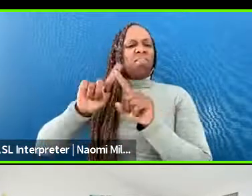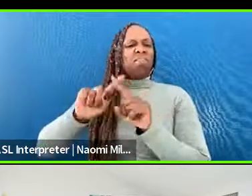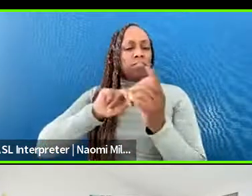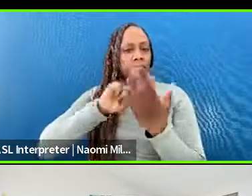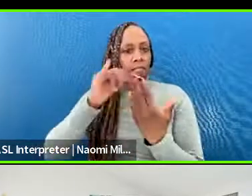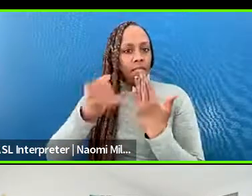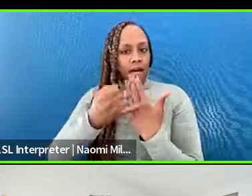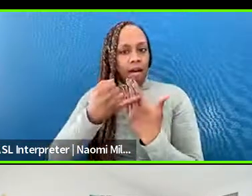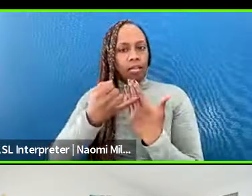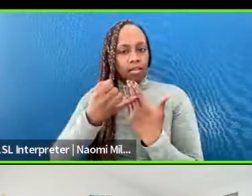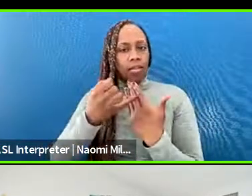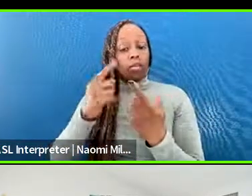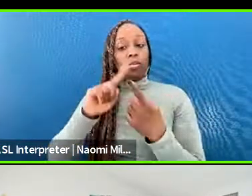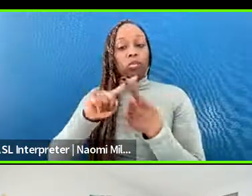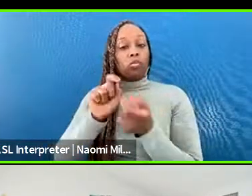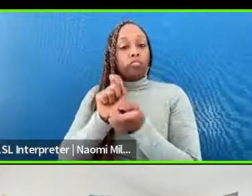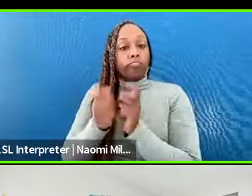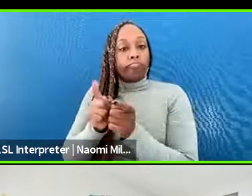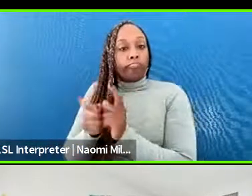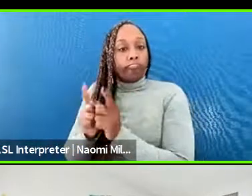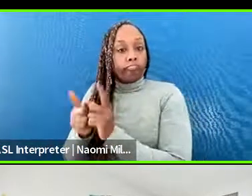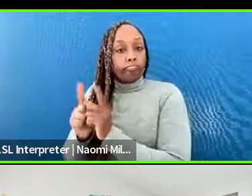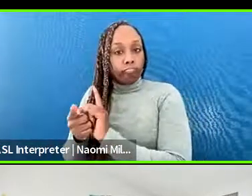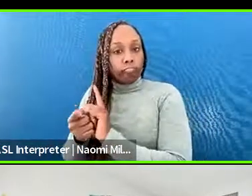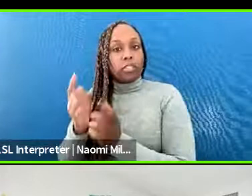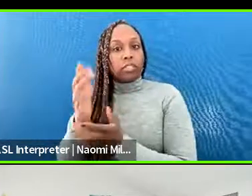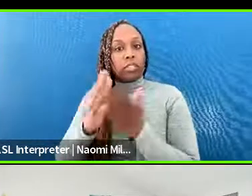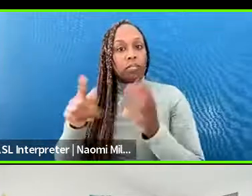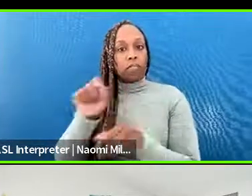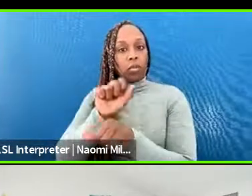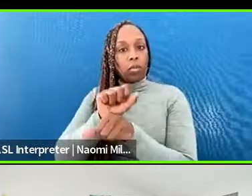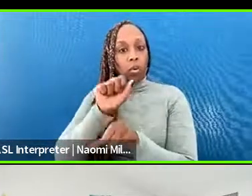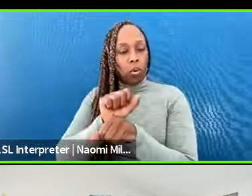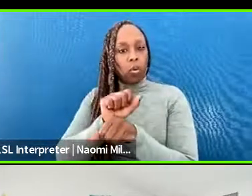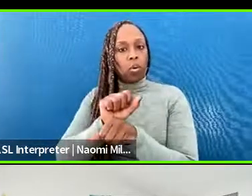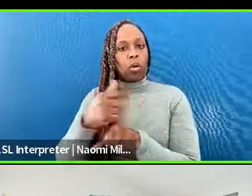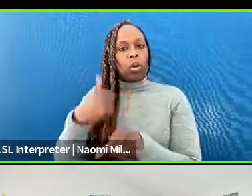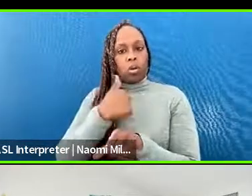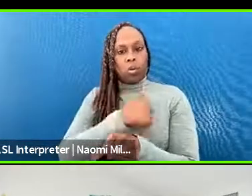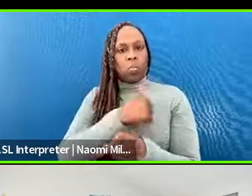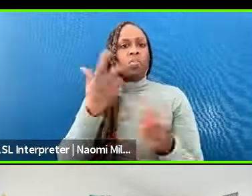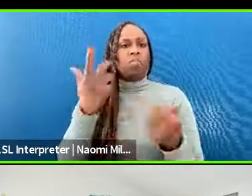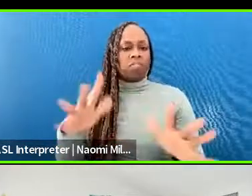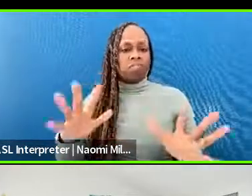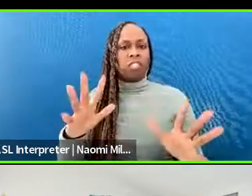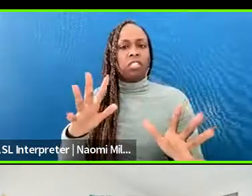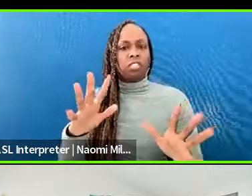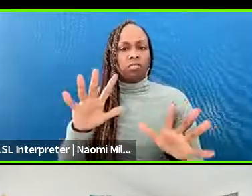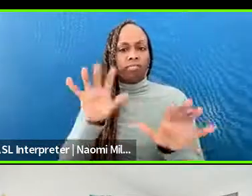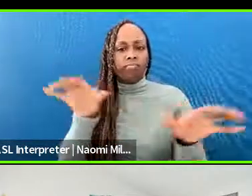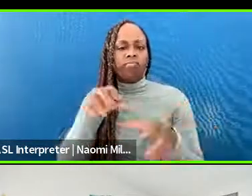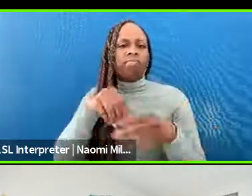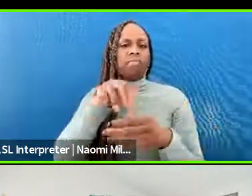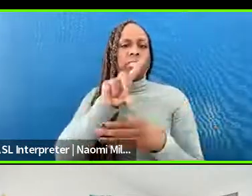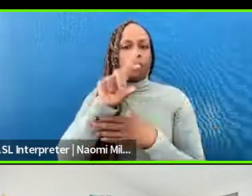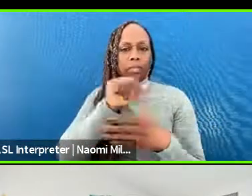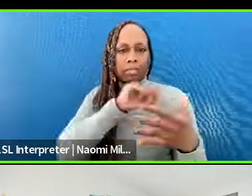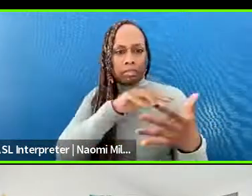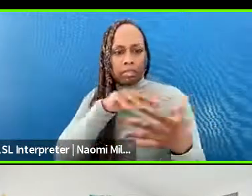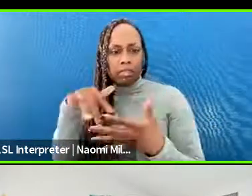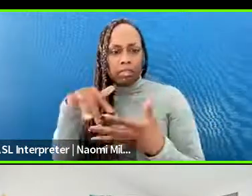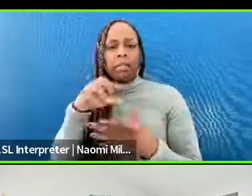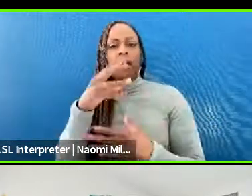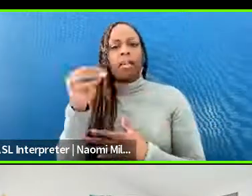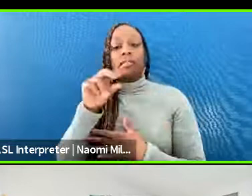to translate some of the work that we all have done in disability studies and disability